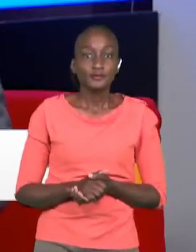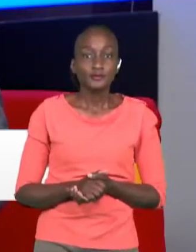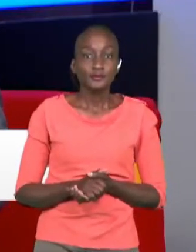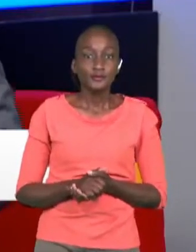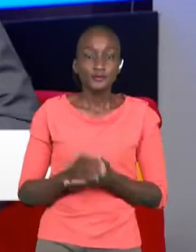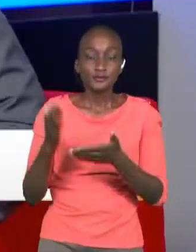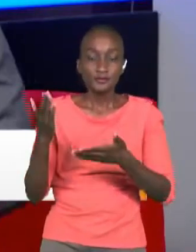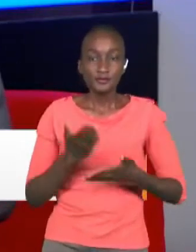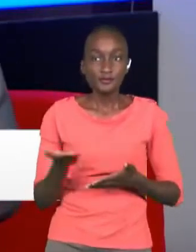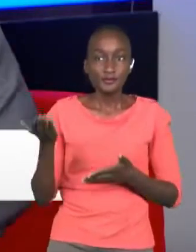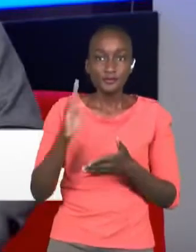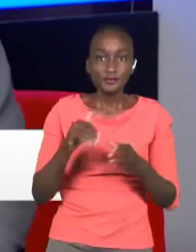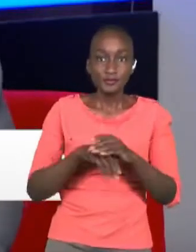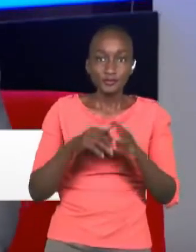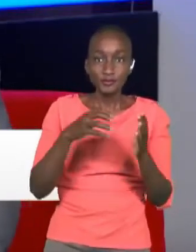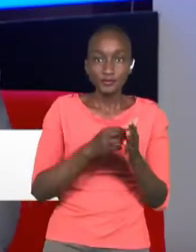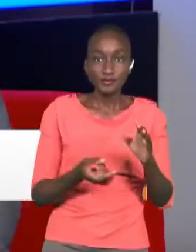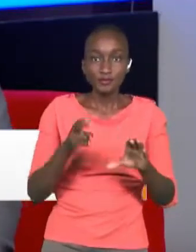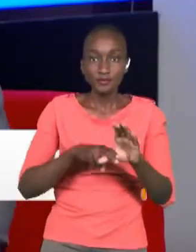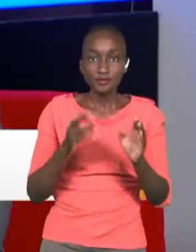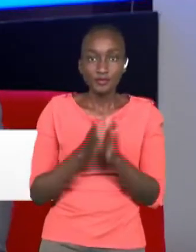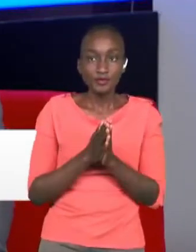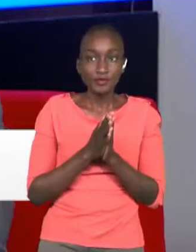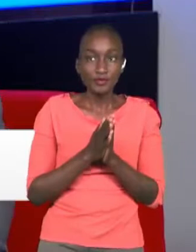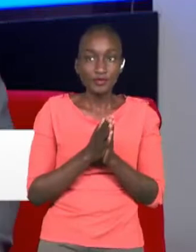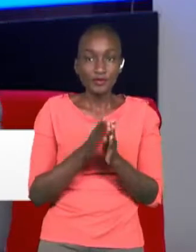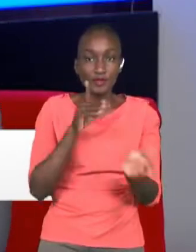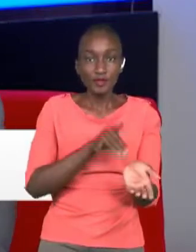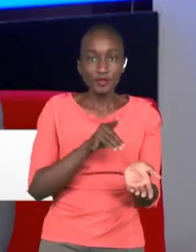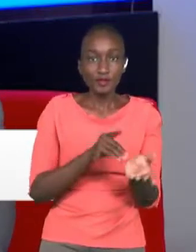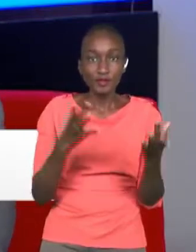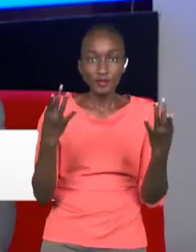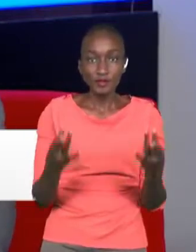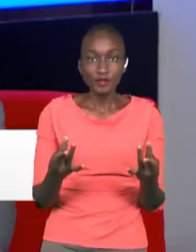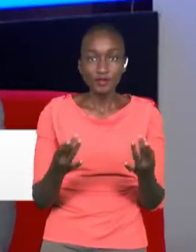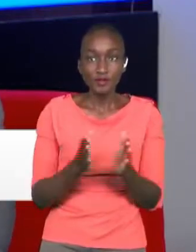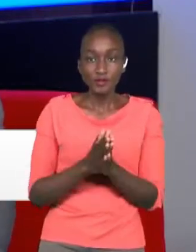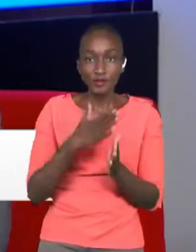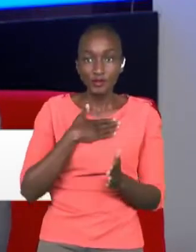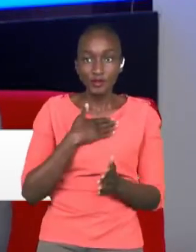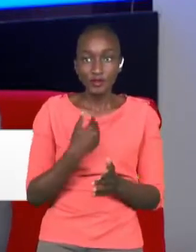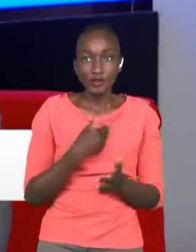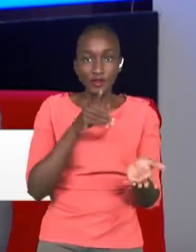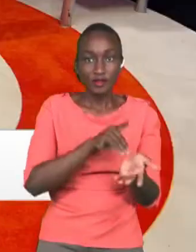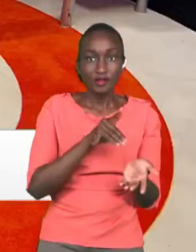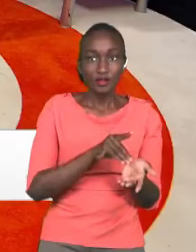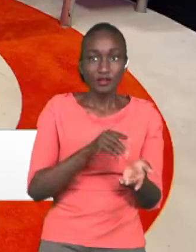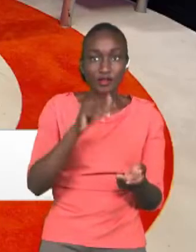Welcome back. Now, in the studio, I'm joined by practitioners of yoga, and with me is Dr. Rajinder